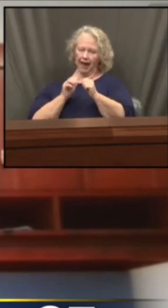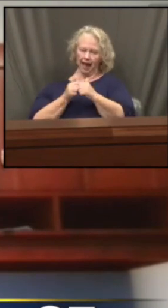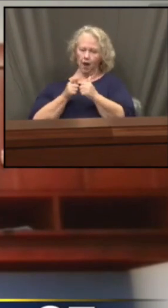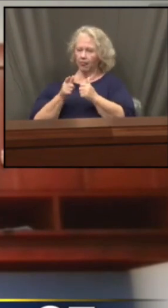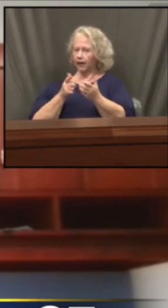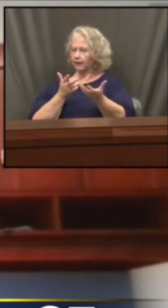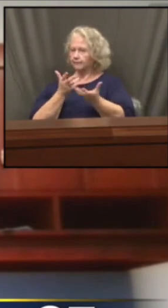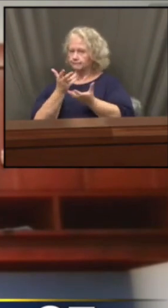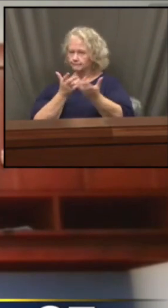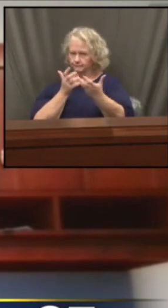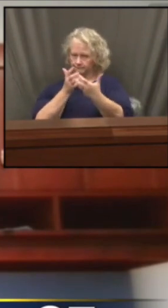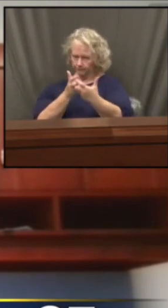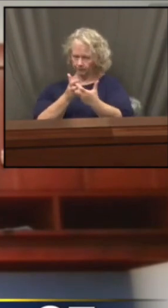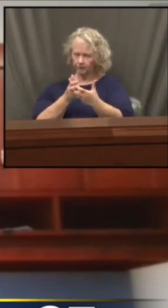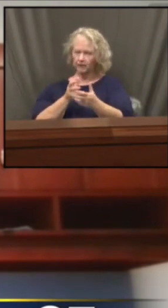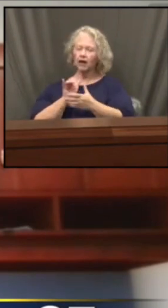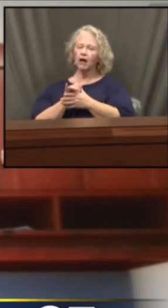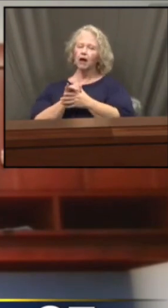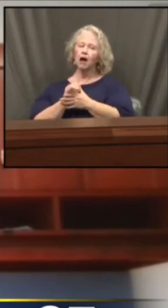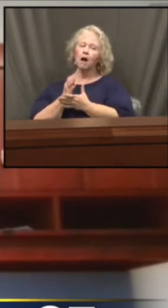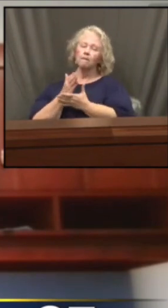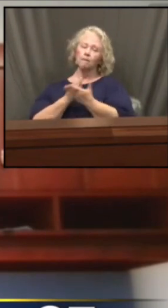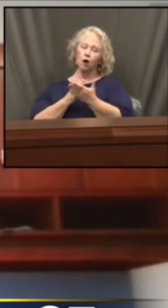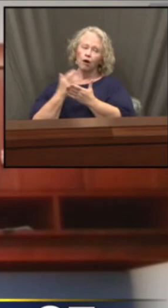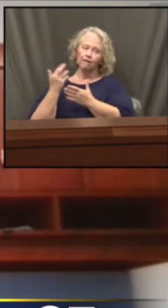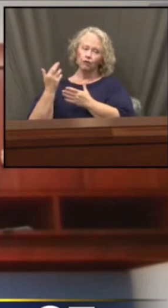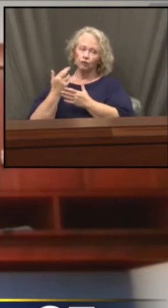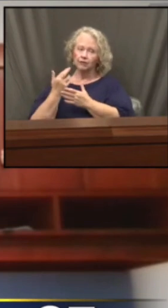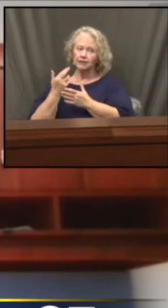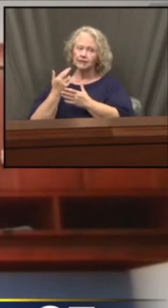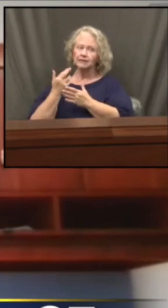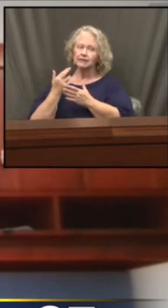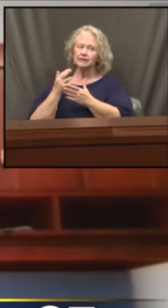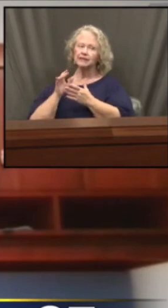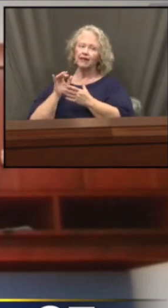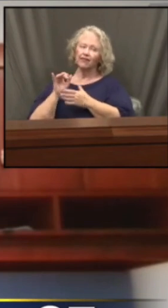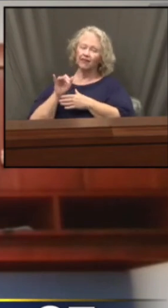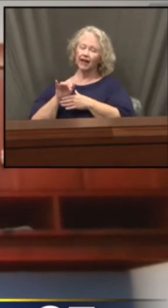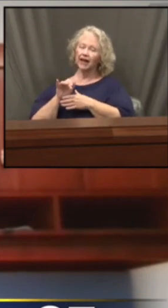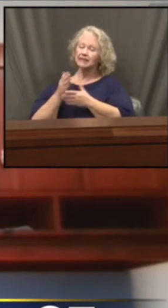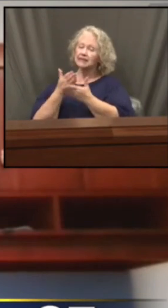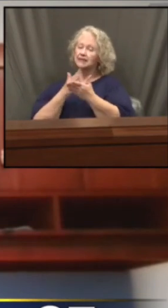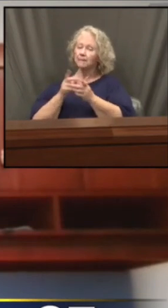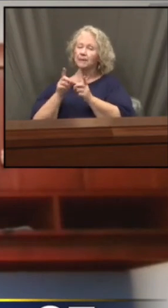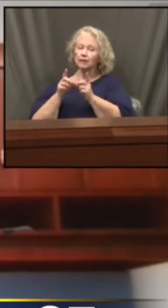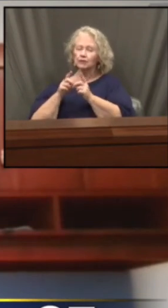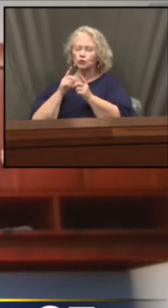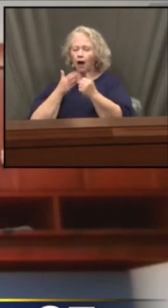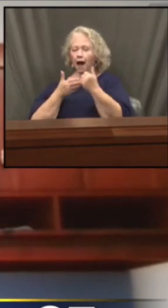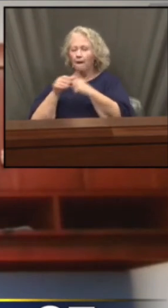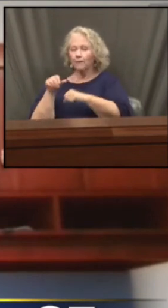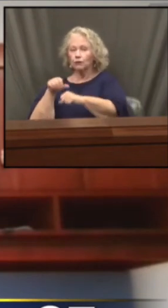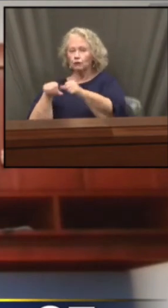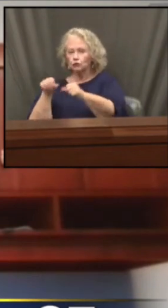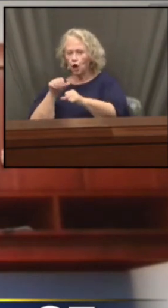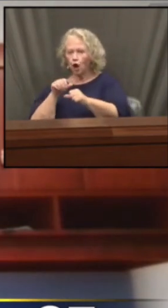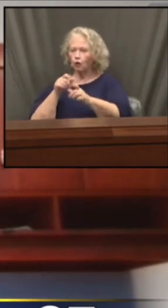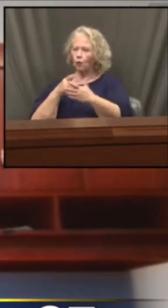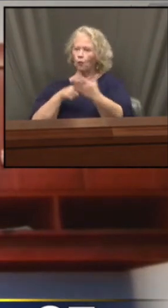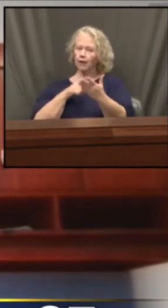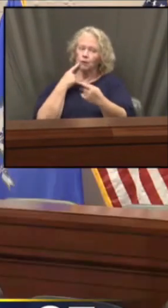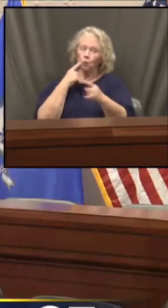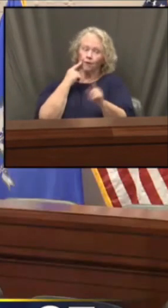we'll continue to do that. Part of this also is having districts talk with each other and sharing some of the best practices in how they're working this